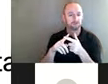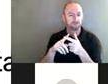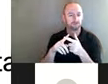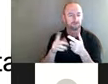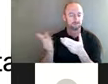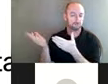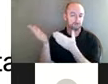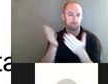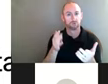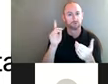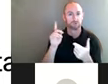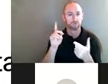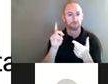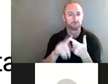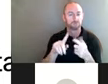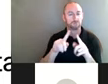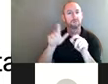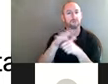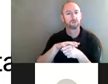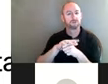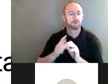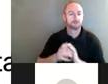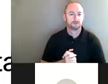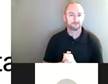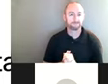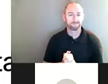transferred into different areas.